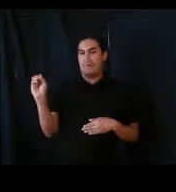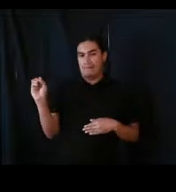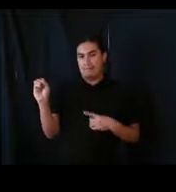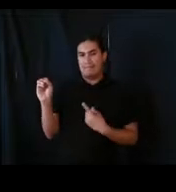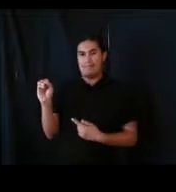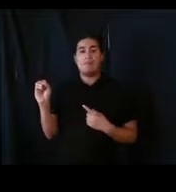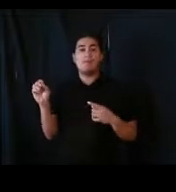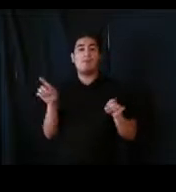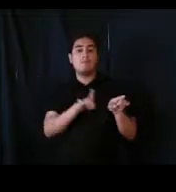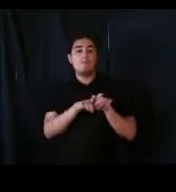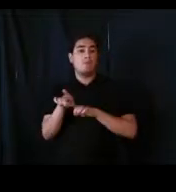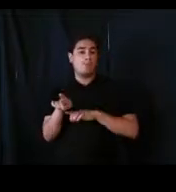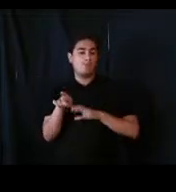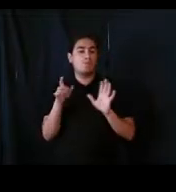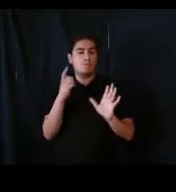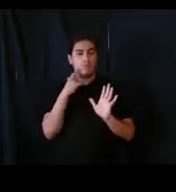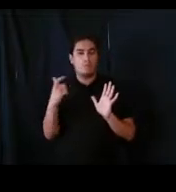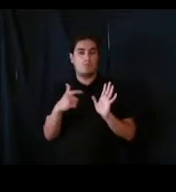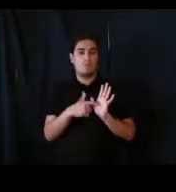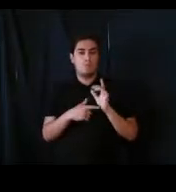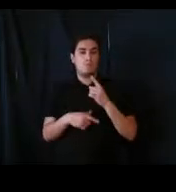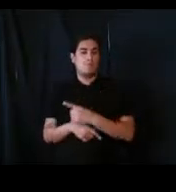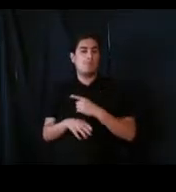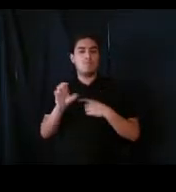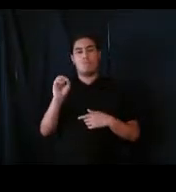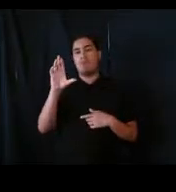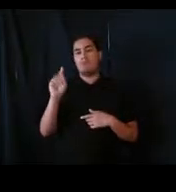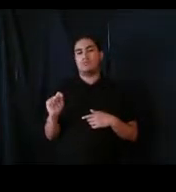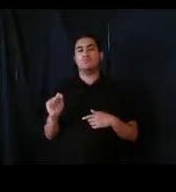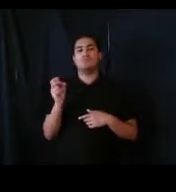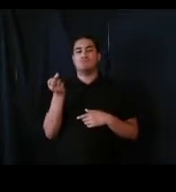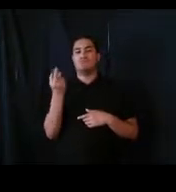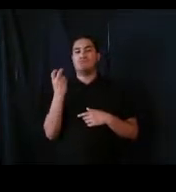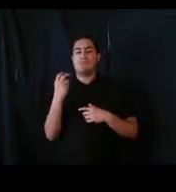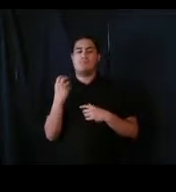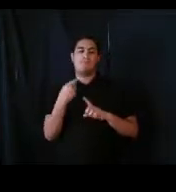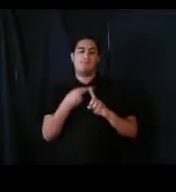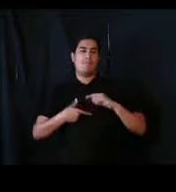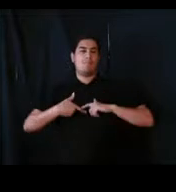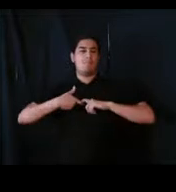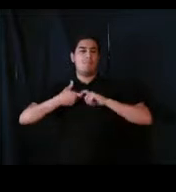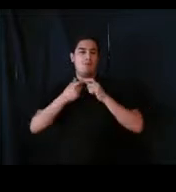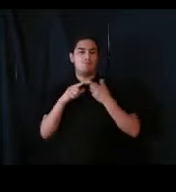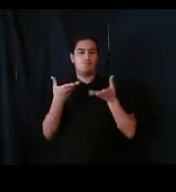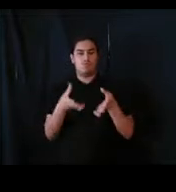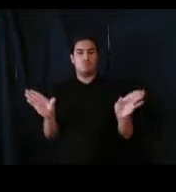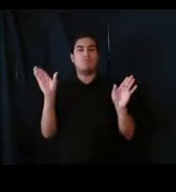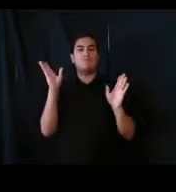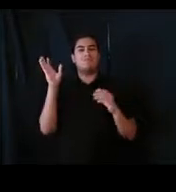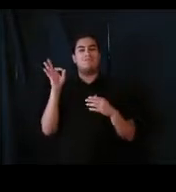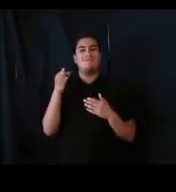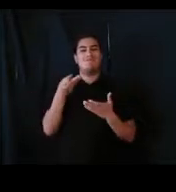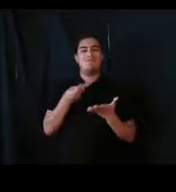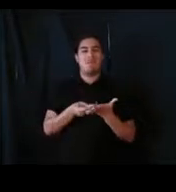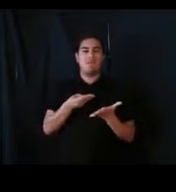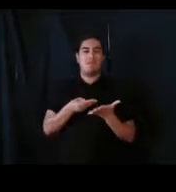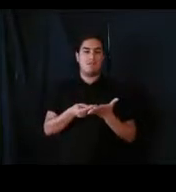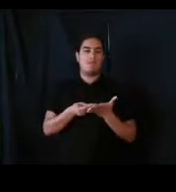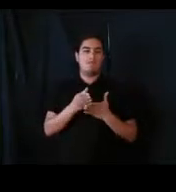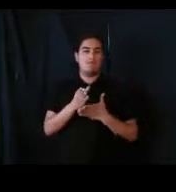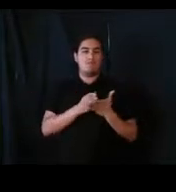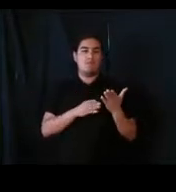it's worth noting that in october a 12-month pause to the general fund portion of diesel sales tax will take place and